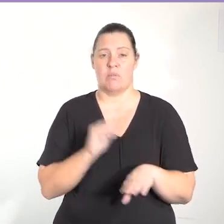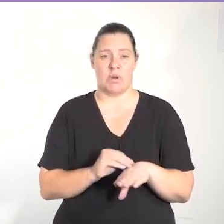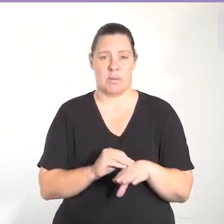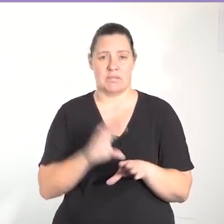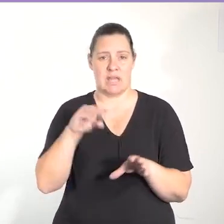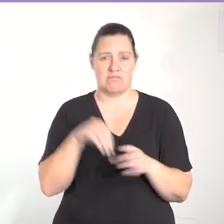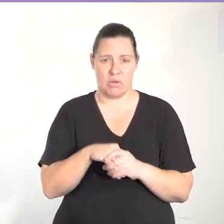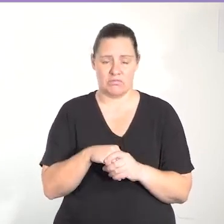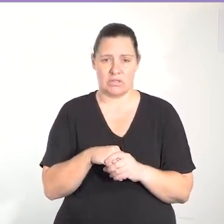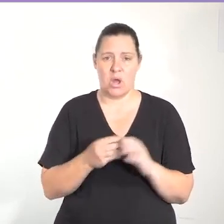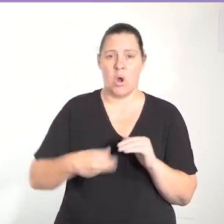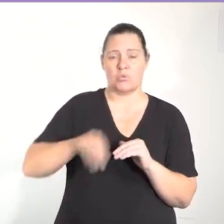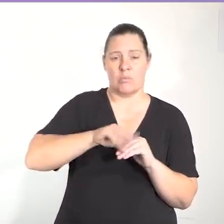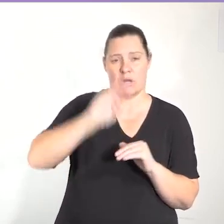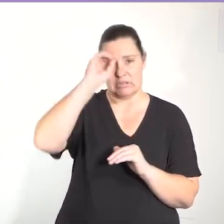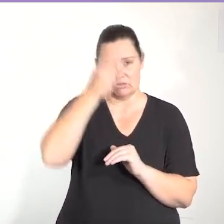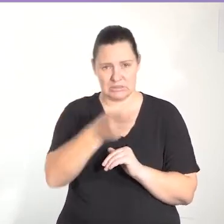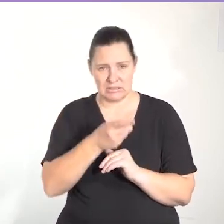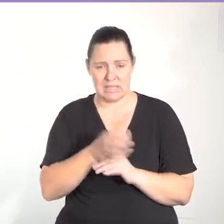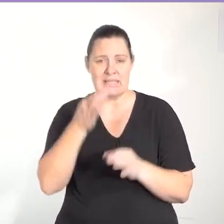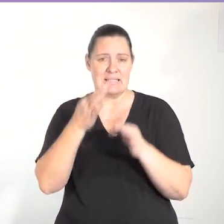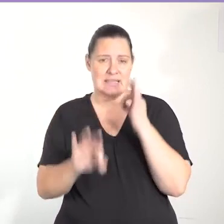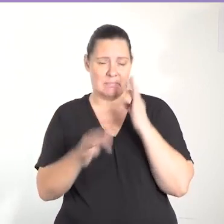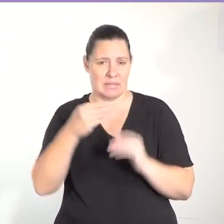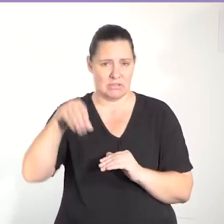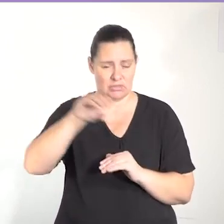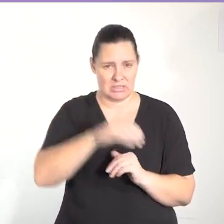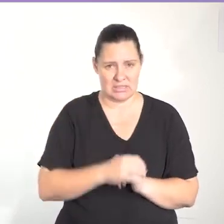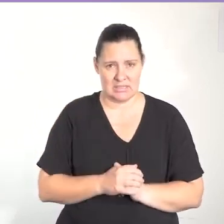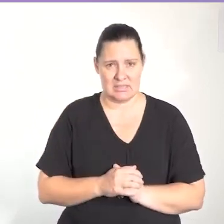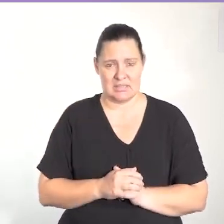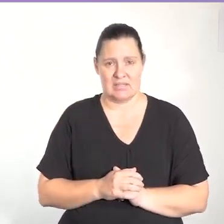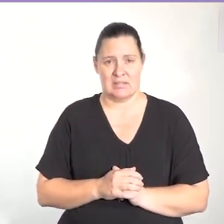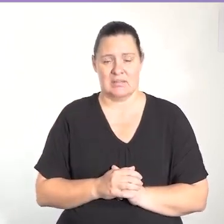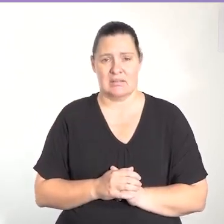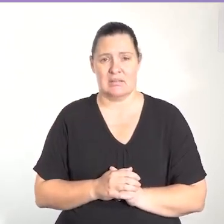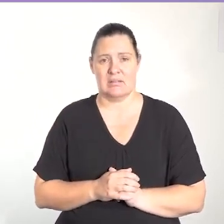Solve problems involving compound interest and simple interest.